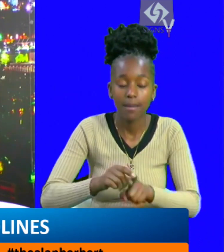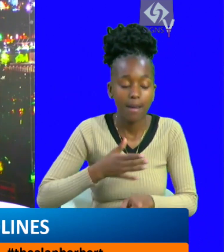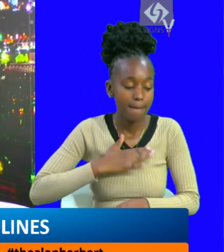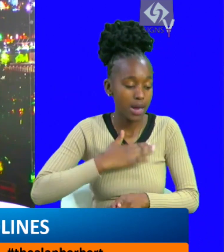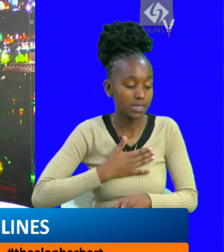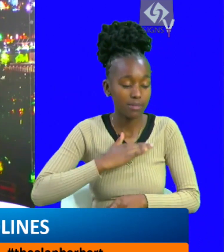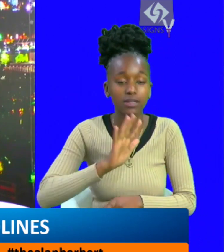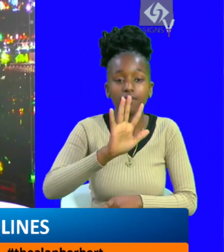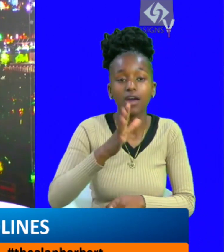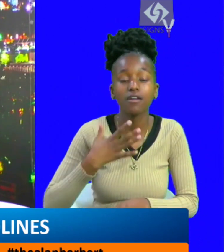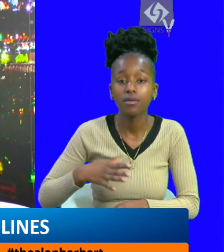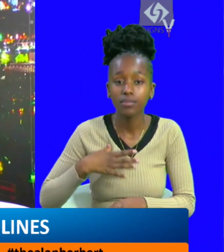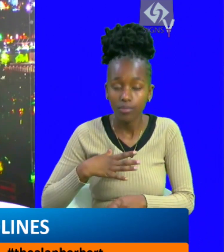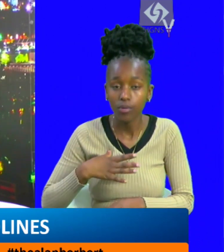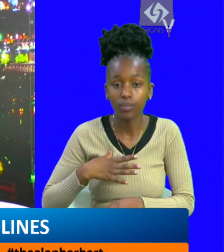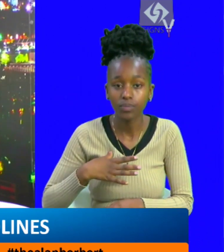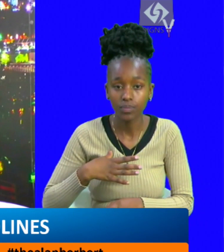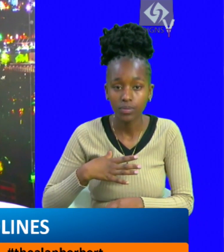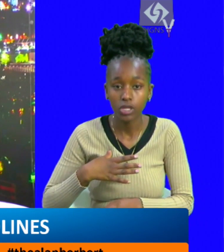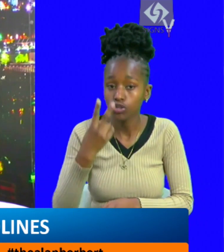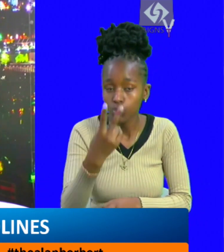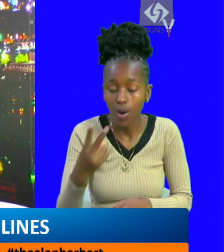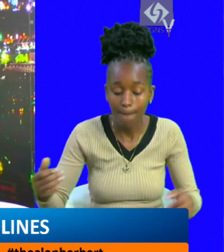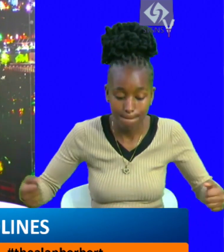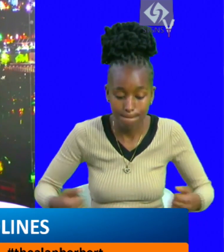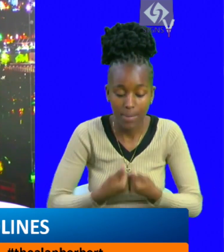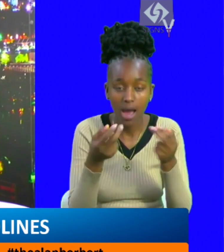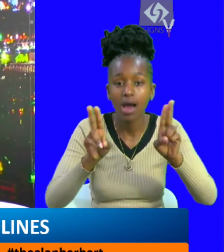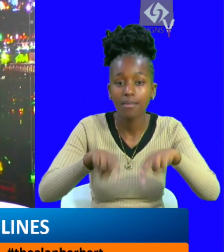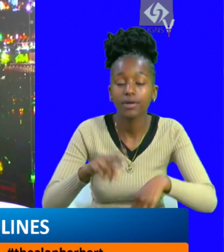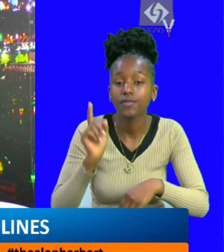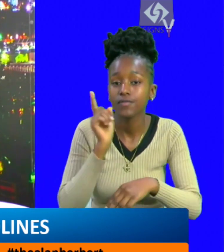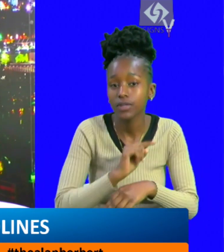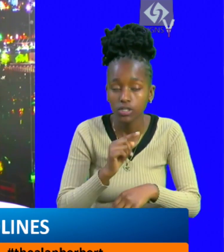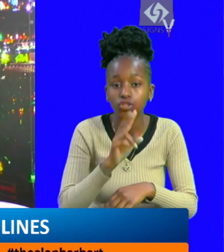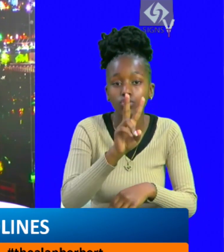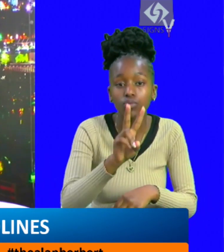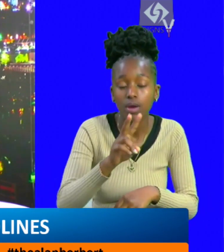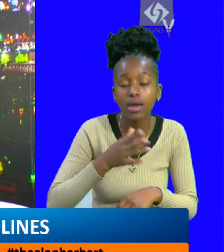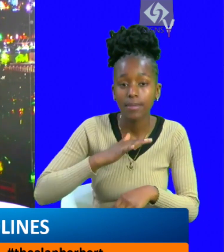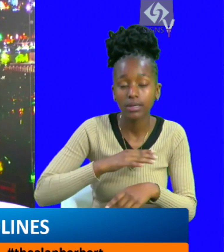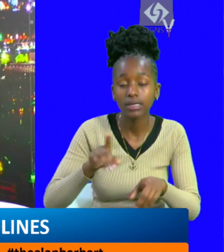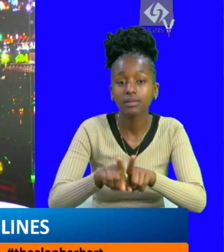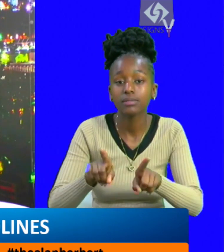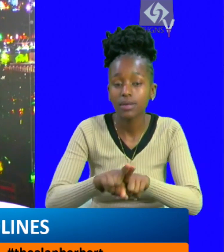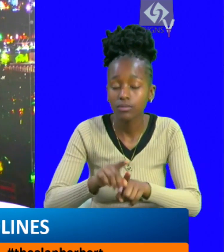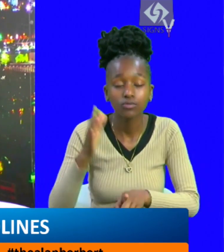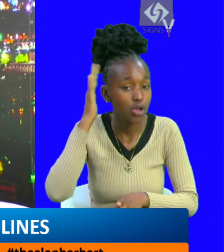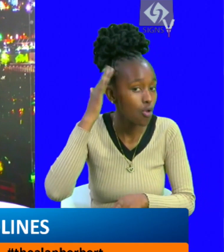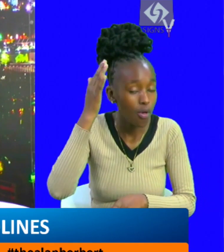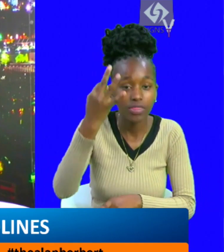And therefore, all of us, including the people of Congo.